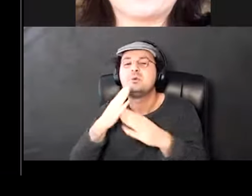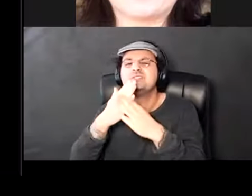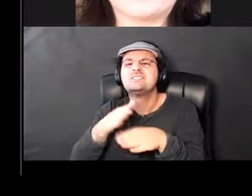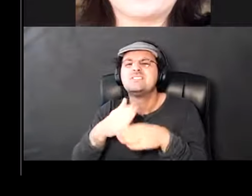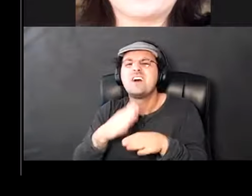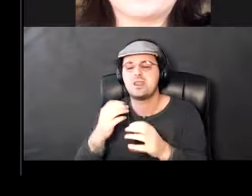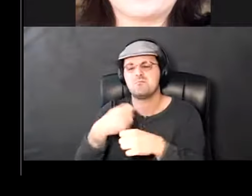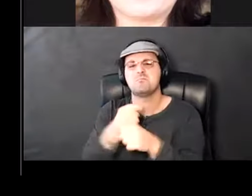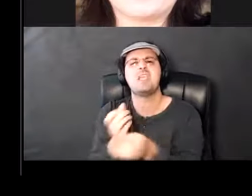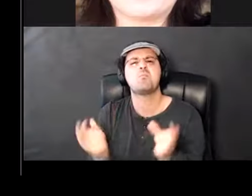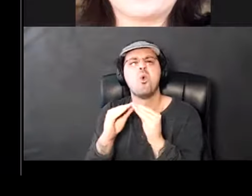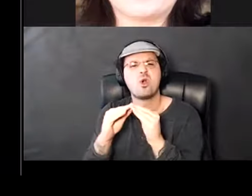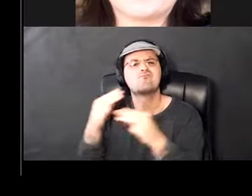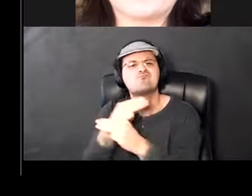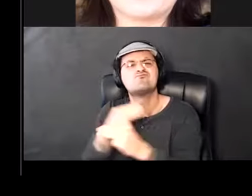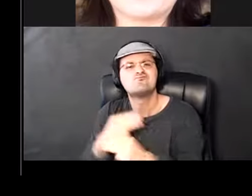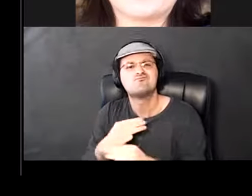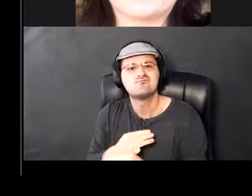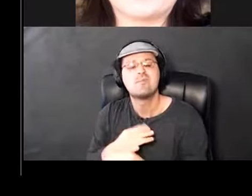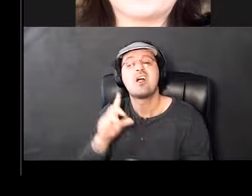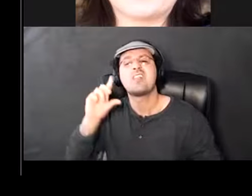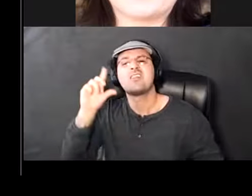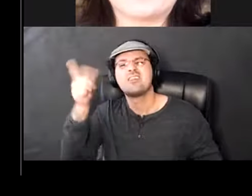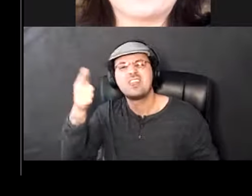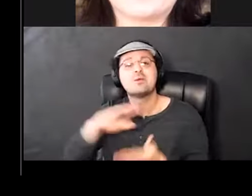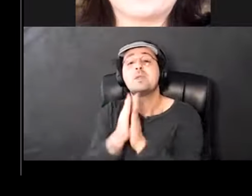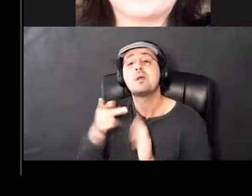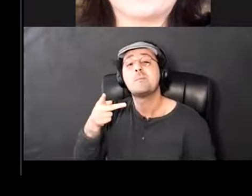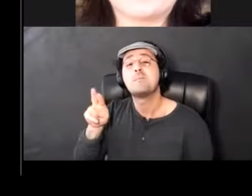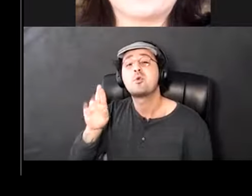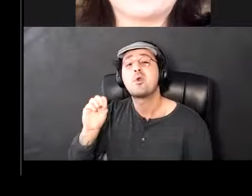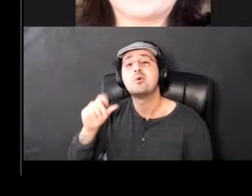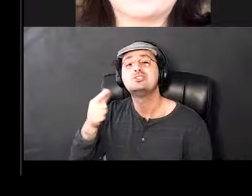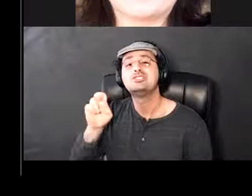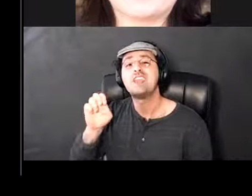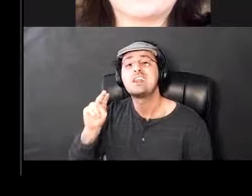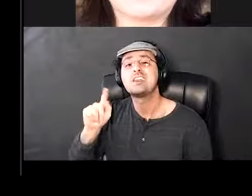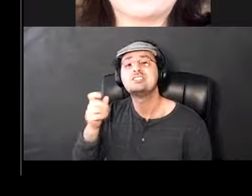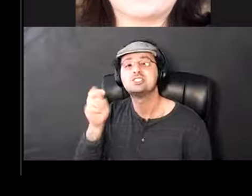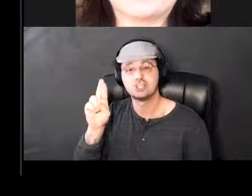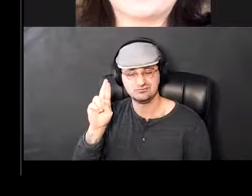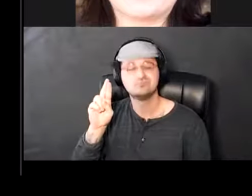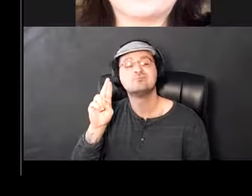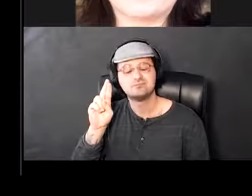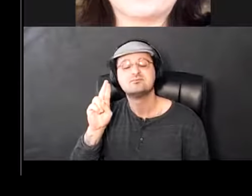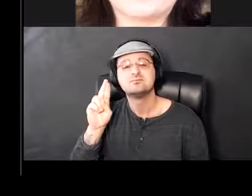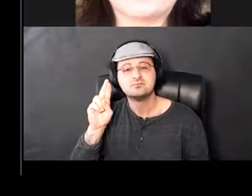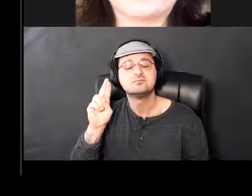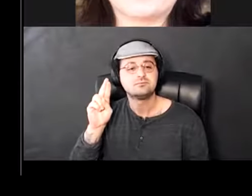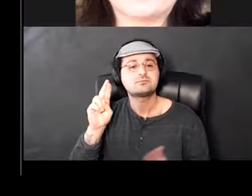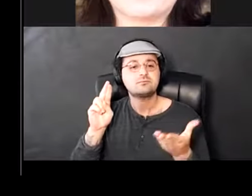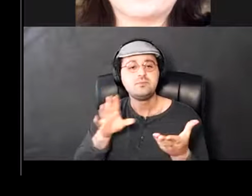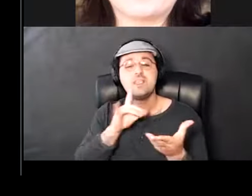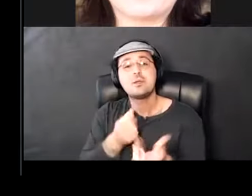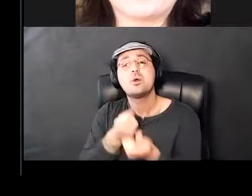kind of transition into this progenitor phase where they can start making neurons, these early born neurons, and they can self-renew. They make an